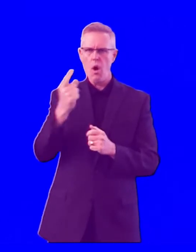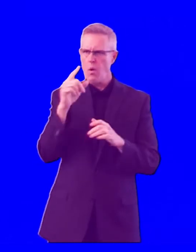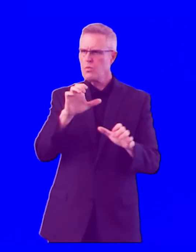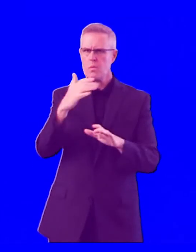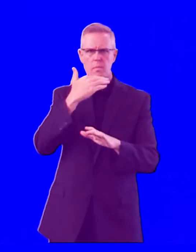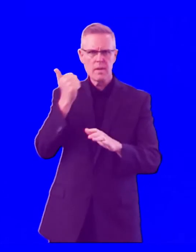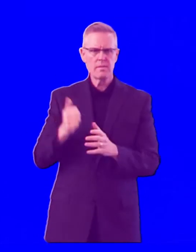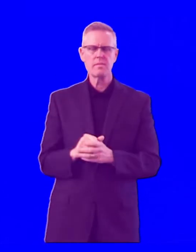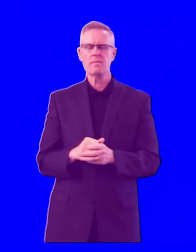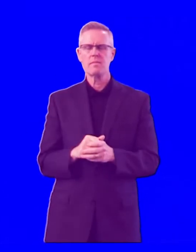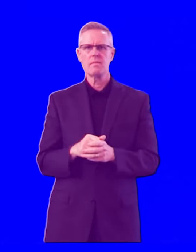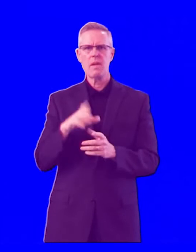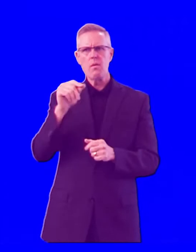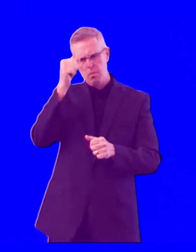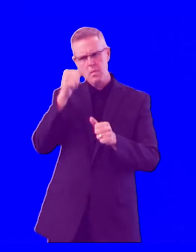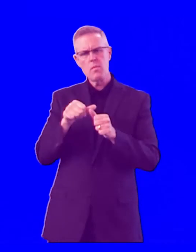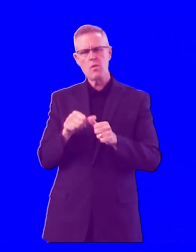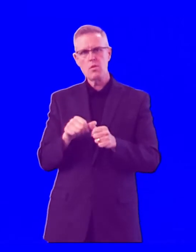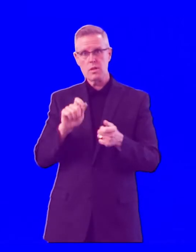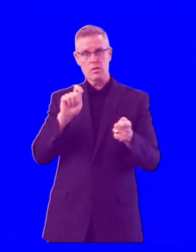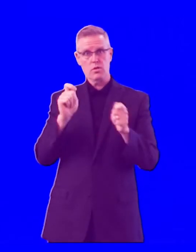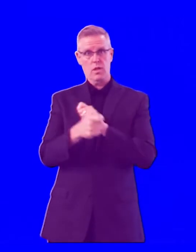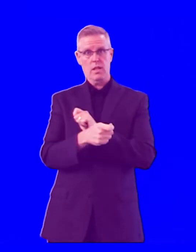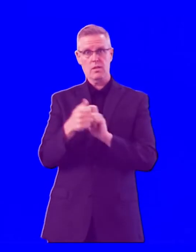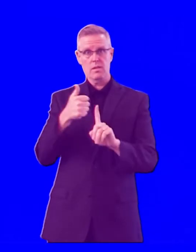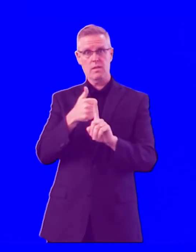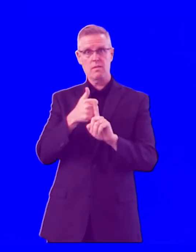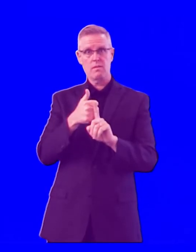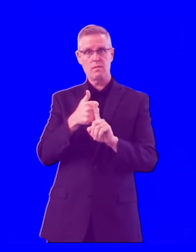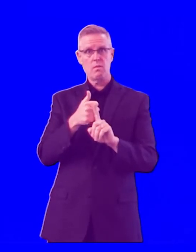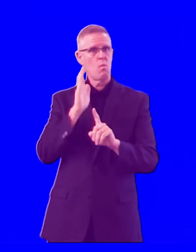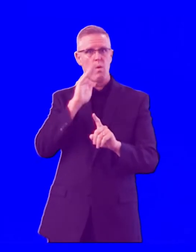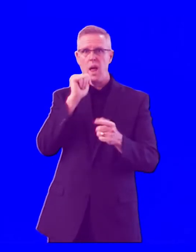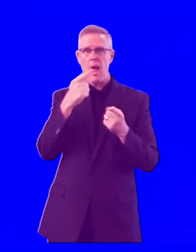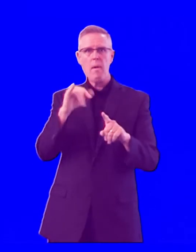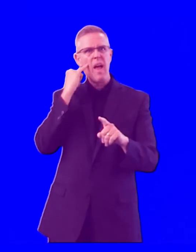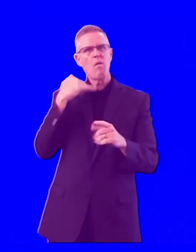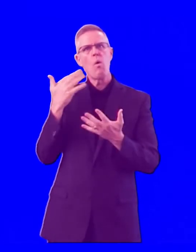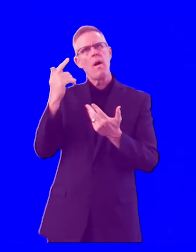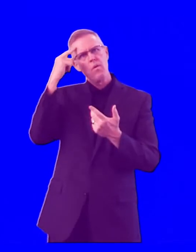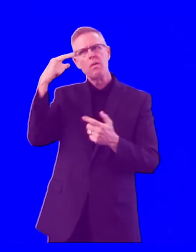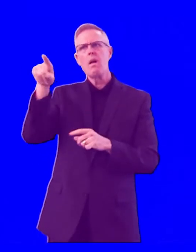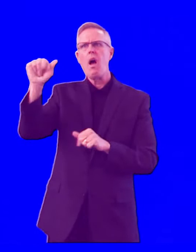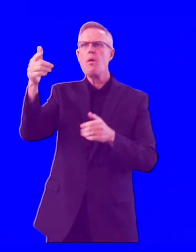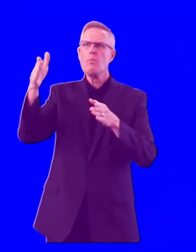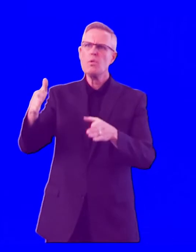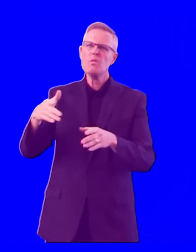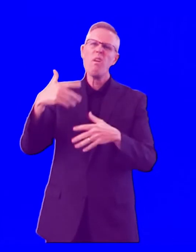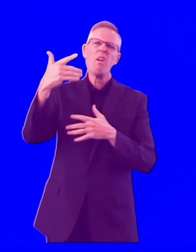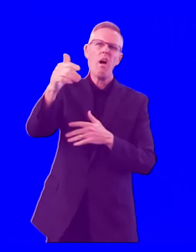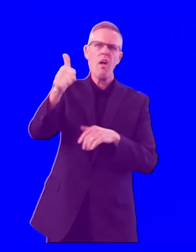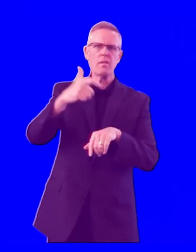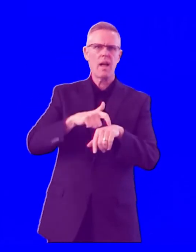at your best. And keep in mind, change will not come if we wait for another person or another